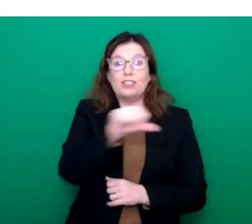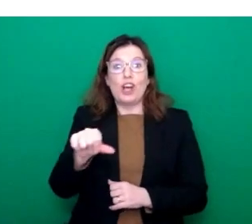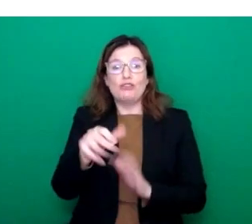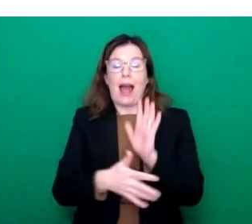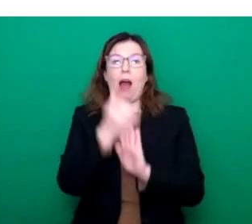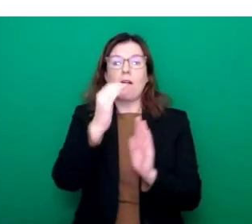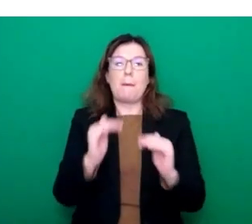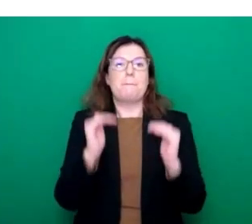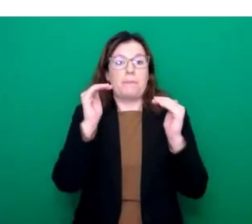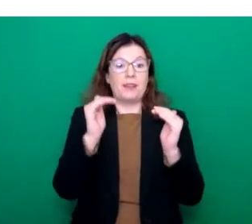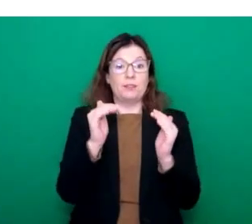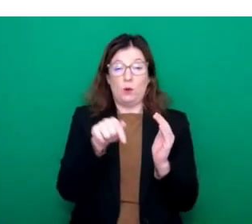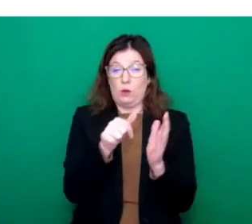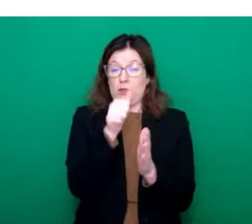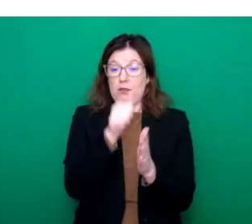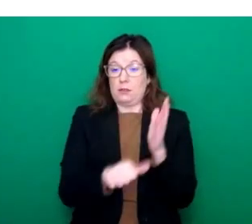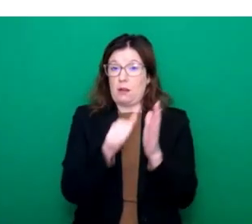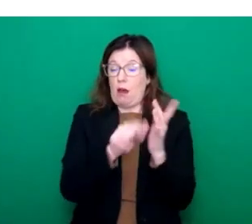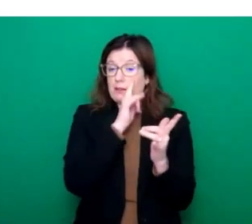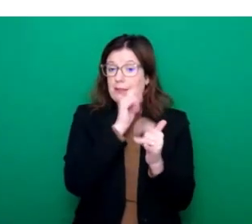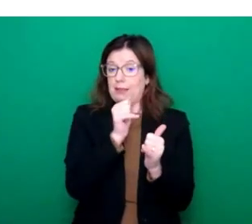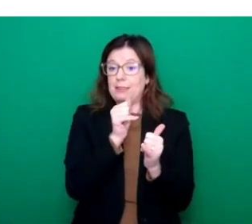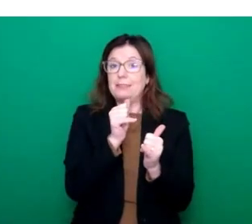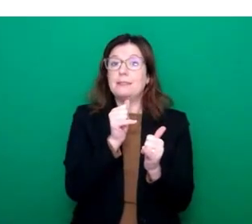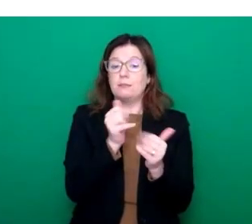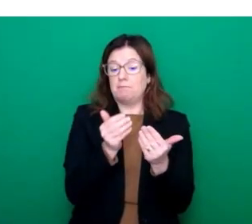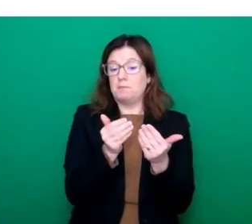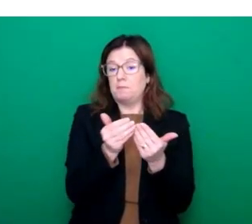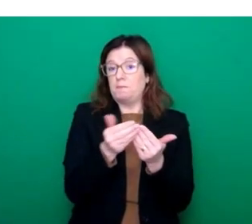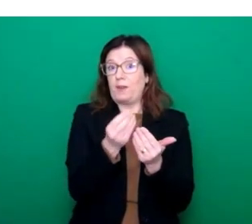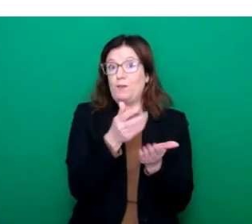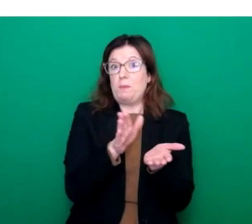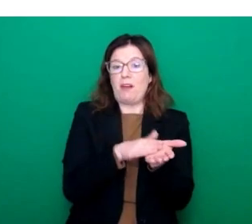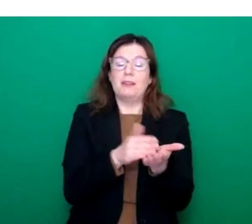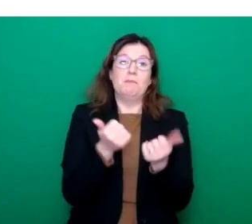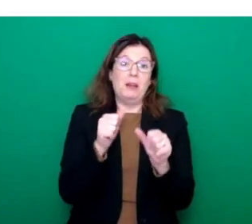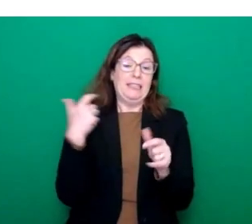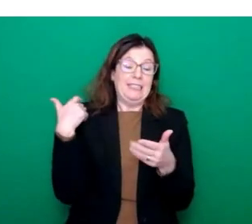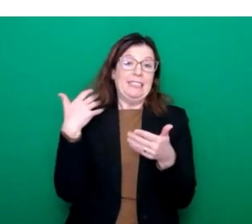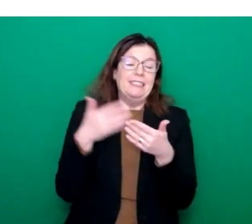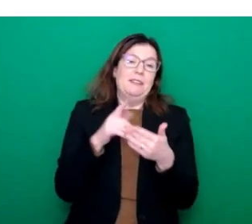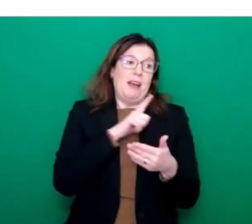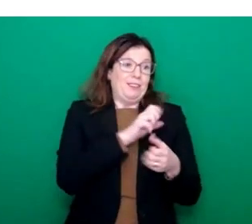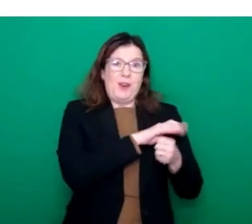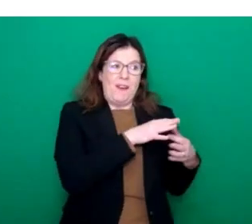to be starting out that feasibility testing in the next couple of months, finally, after a delay from COVID.